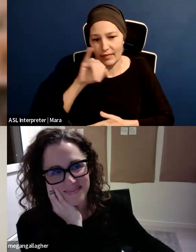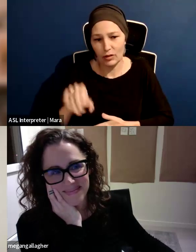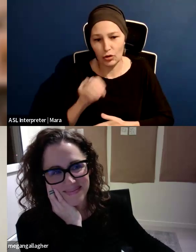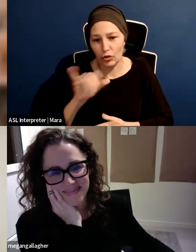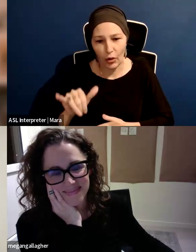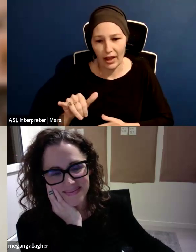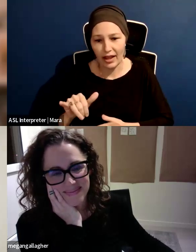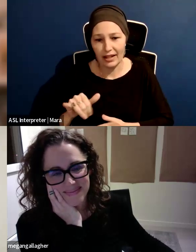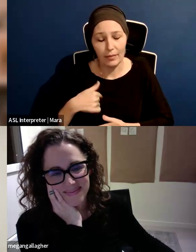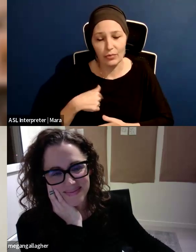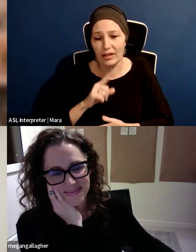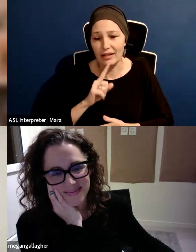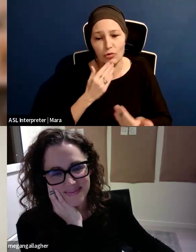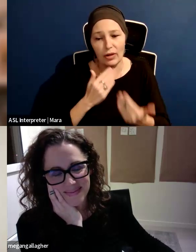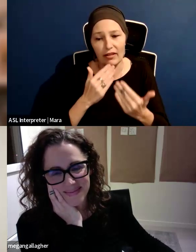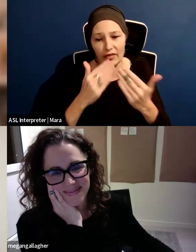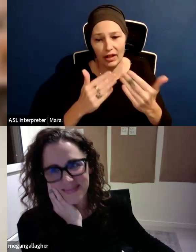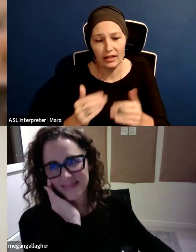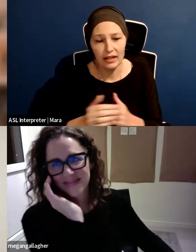I would have signed on if